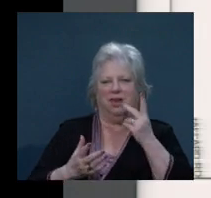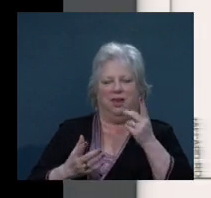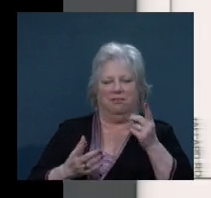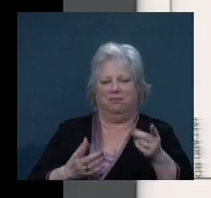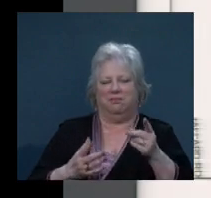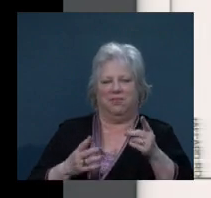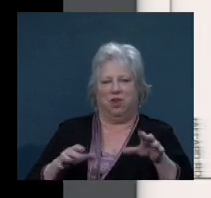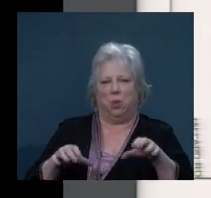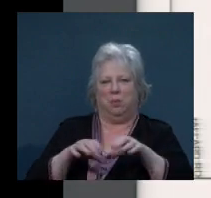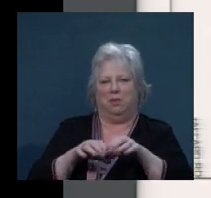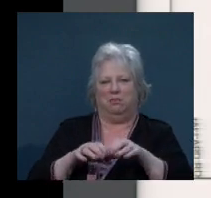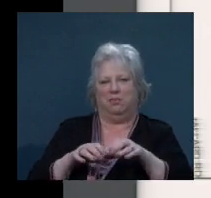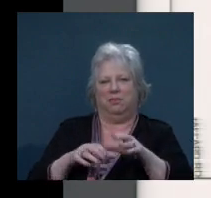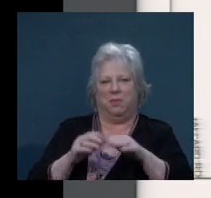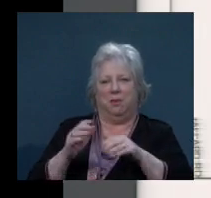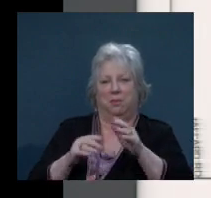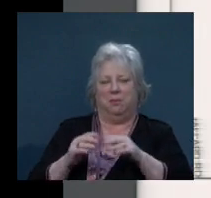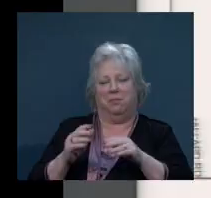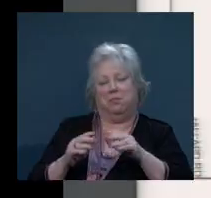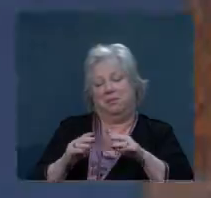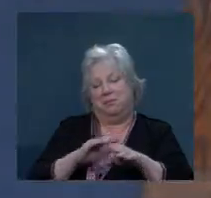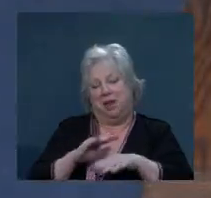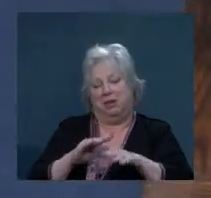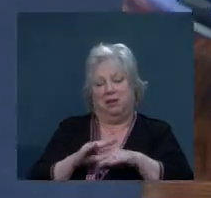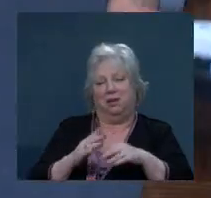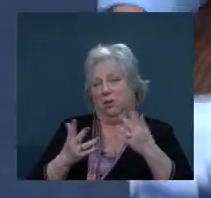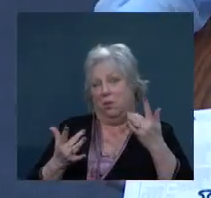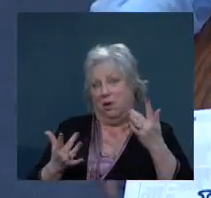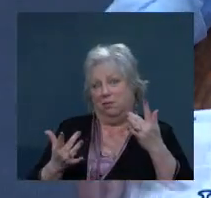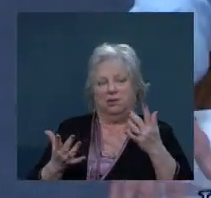happen, and basically this is why.